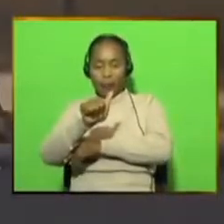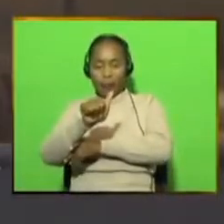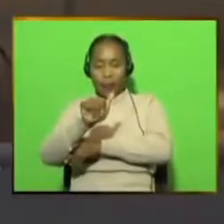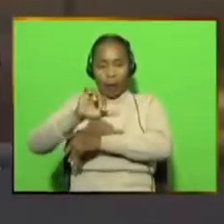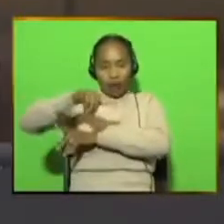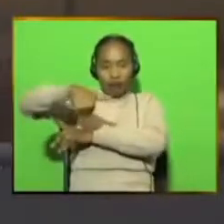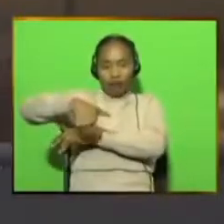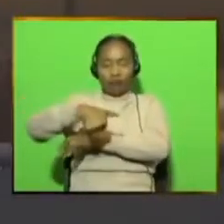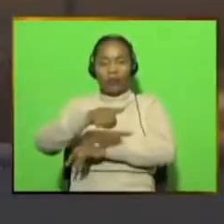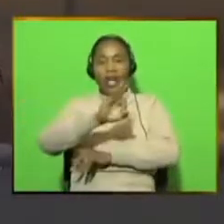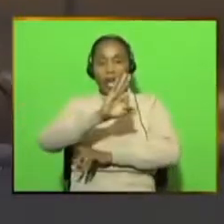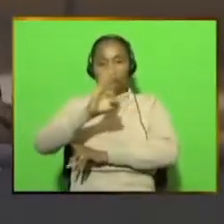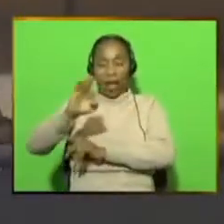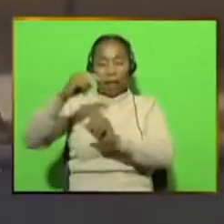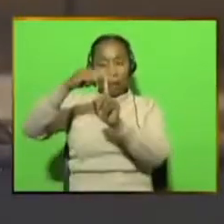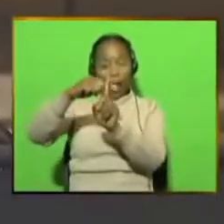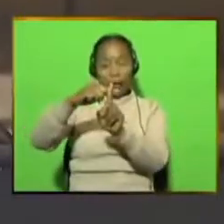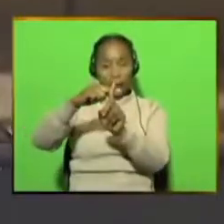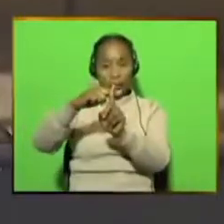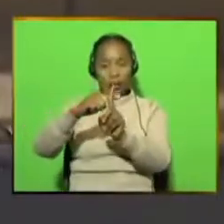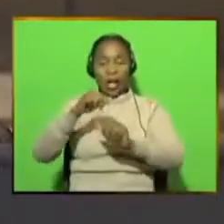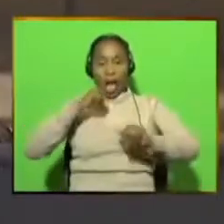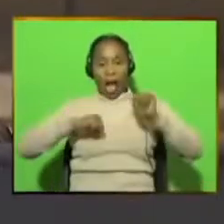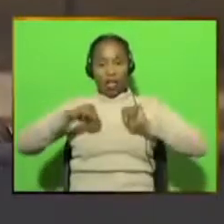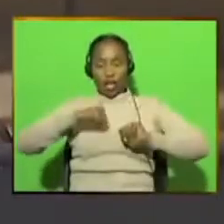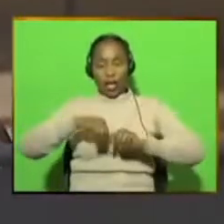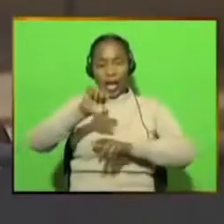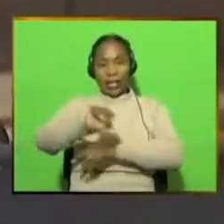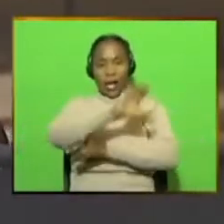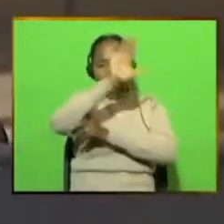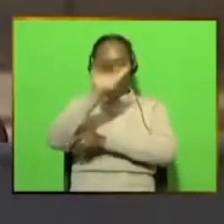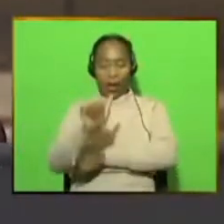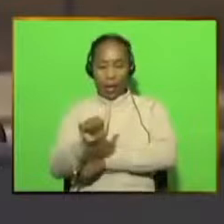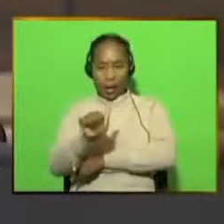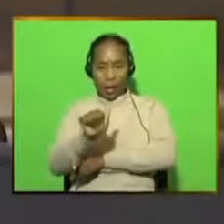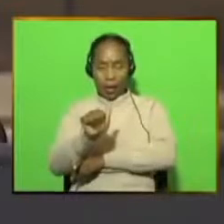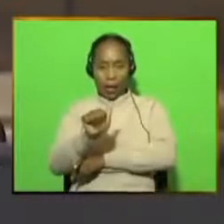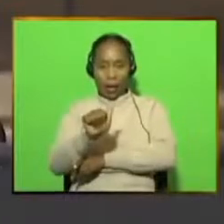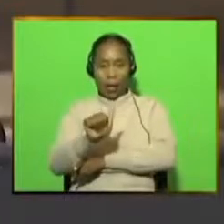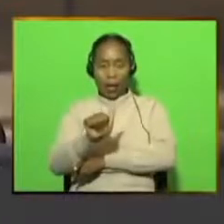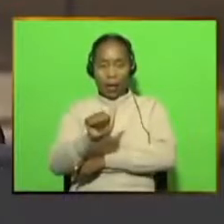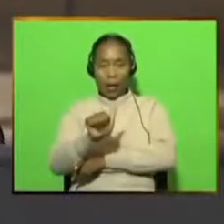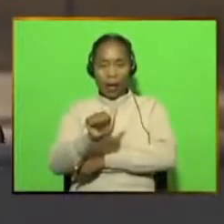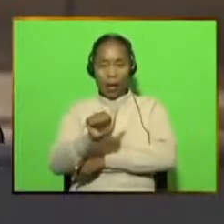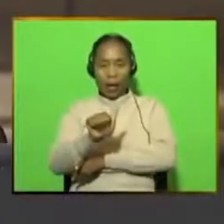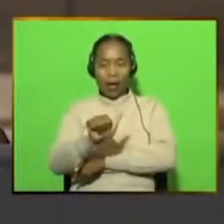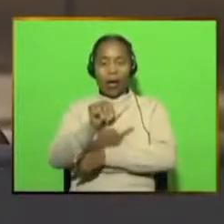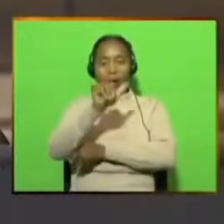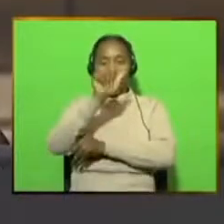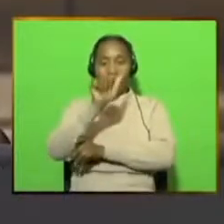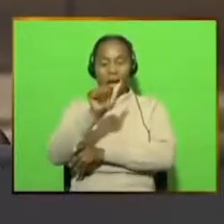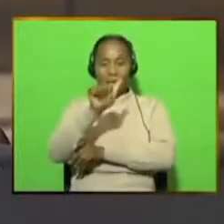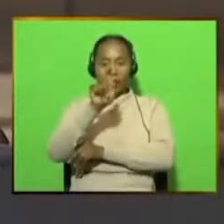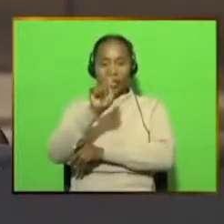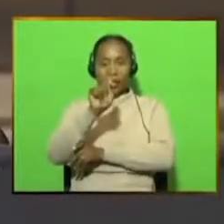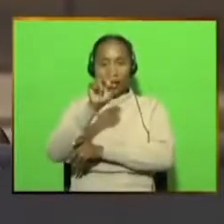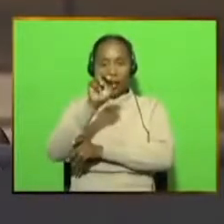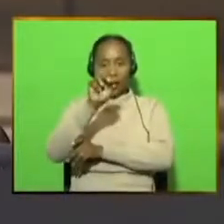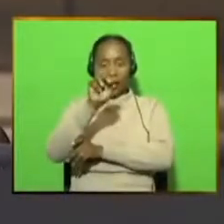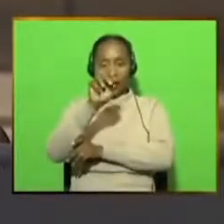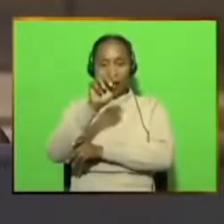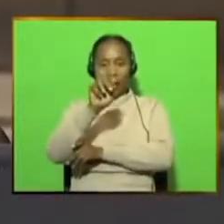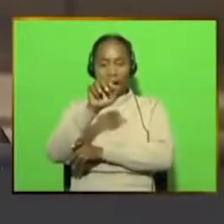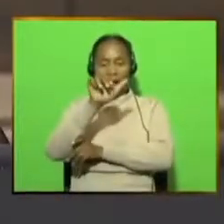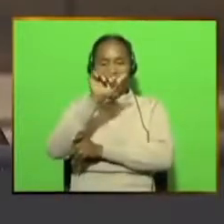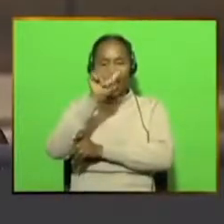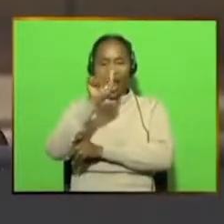the Freedom Front Plus, Action SA, African Christian Democratic Party,